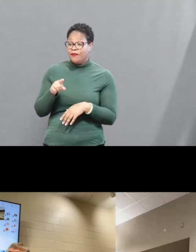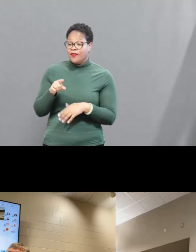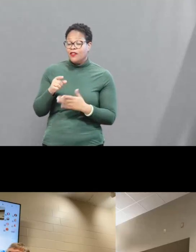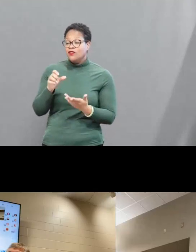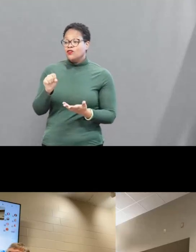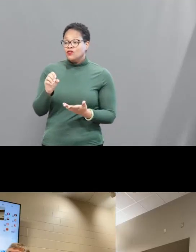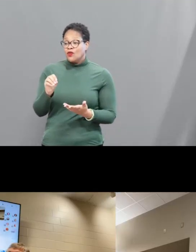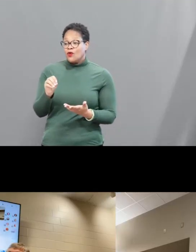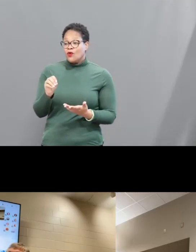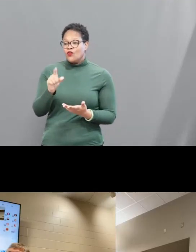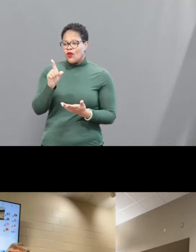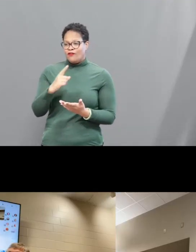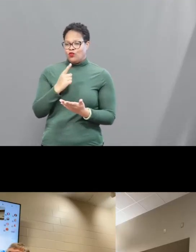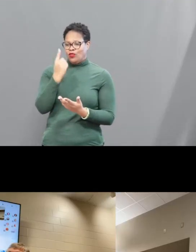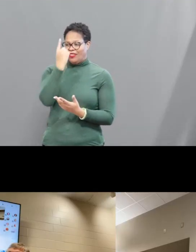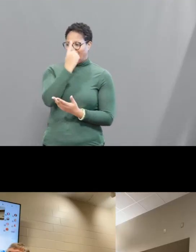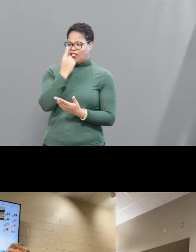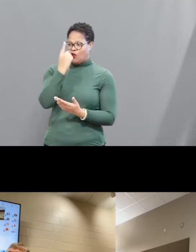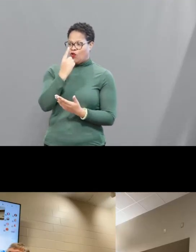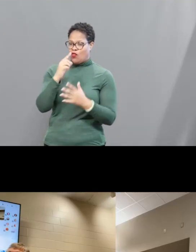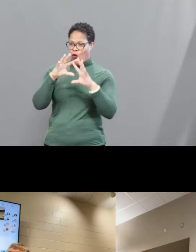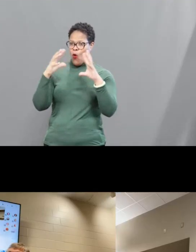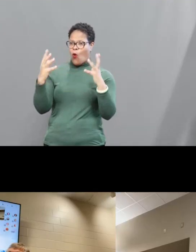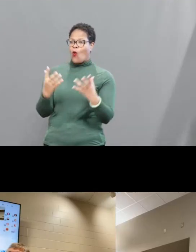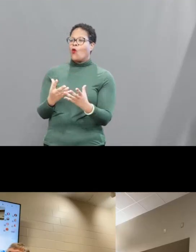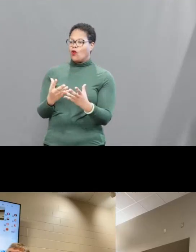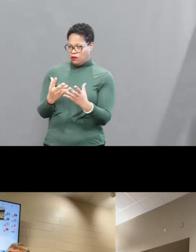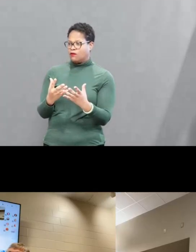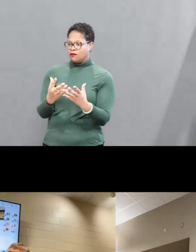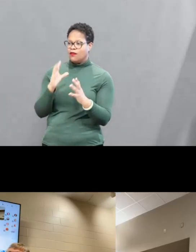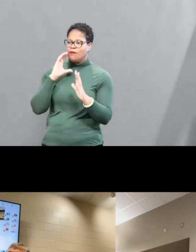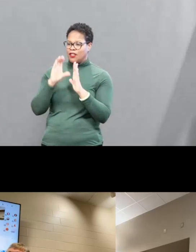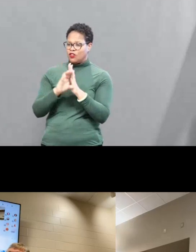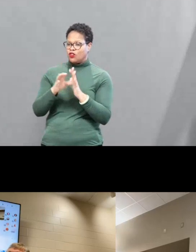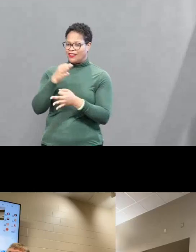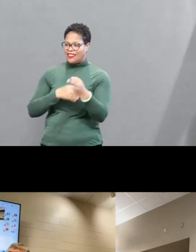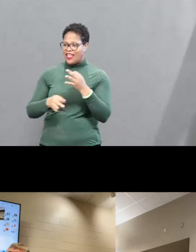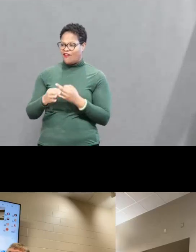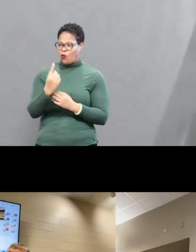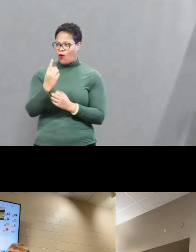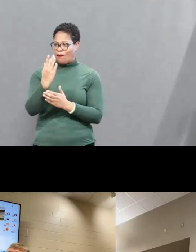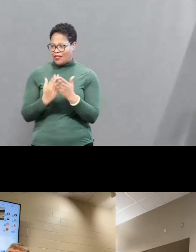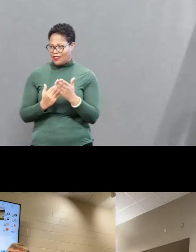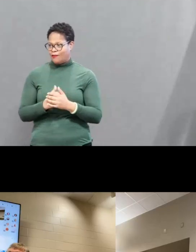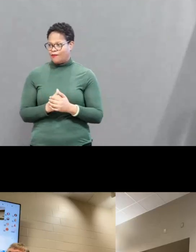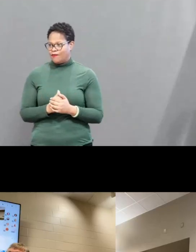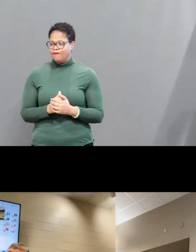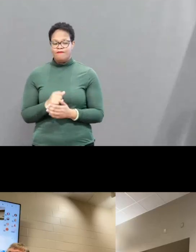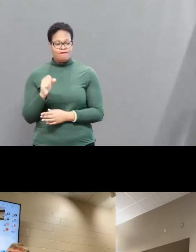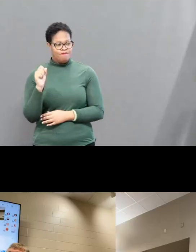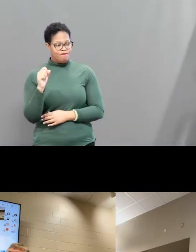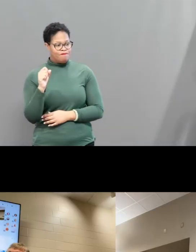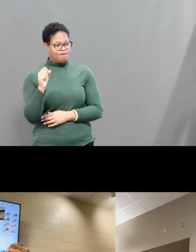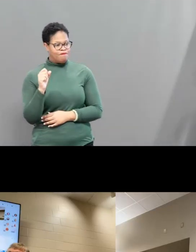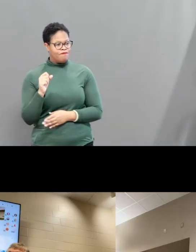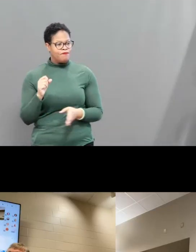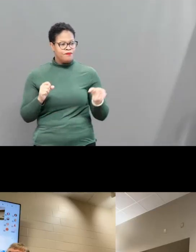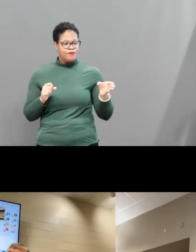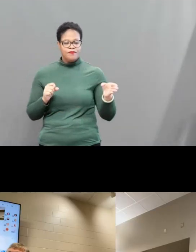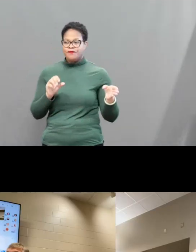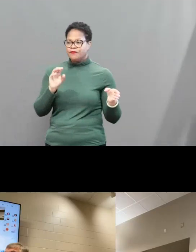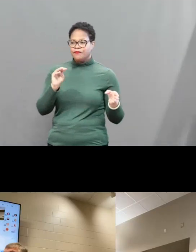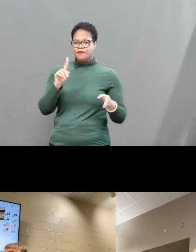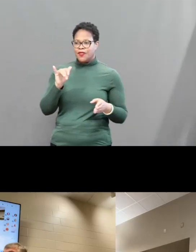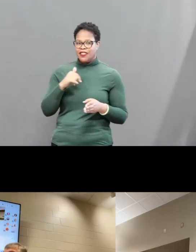And so you've got to look at the whole picture as opposed to just a piece of it. And there's that provision in